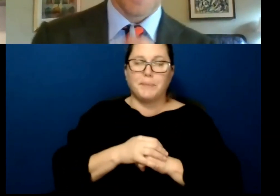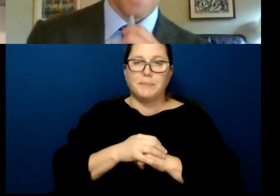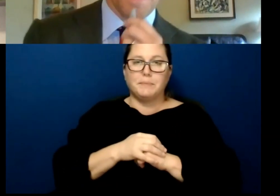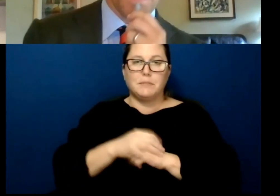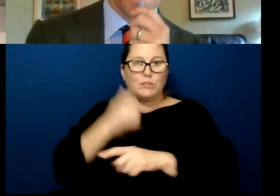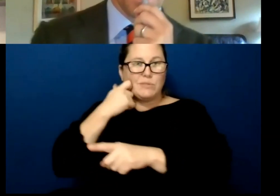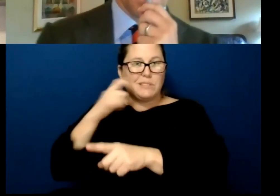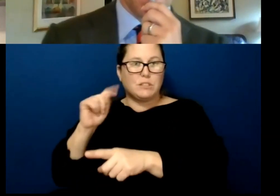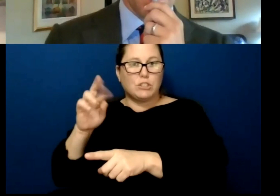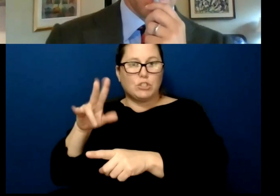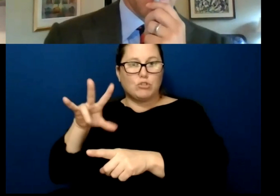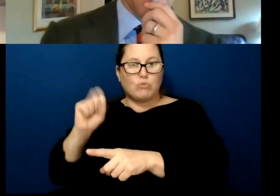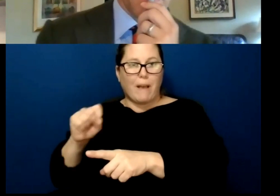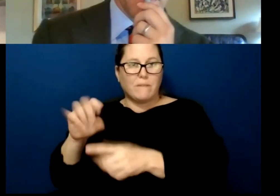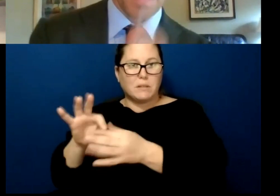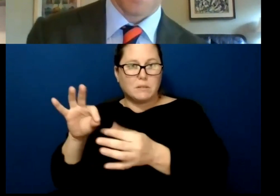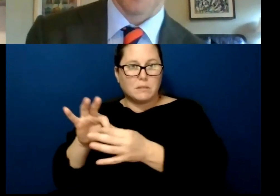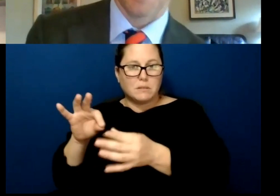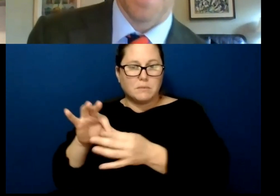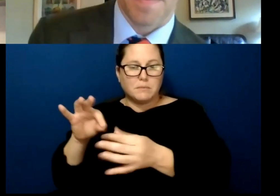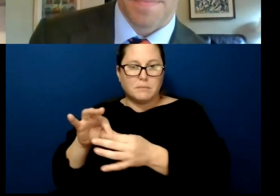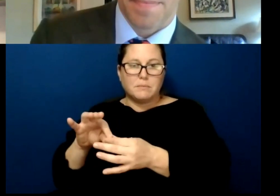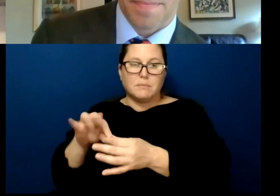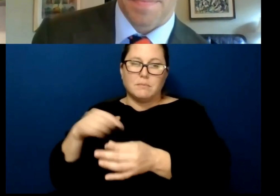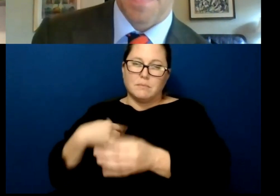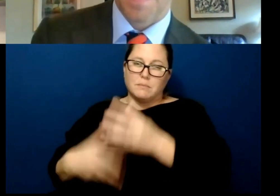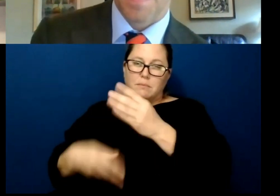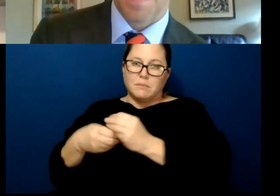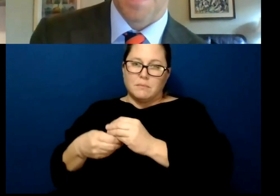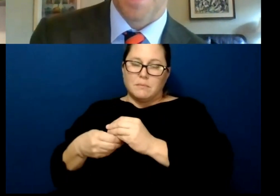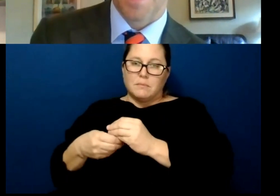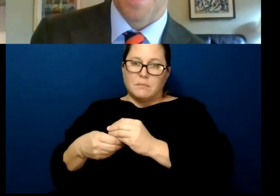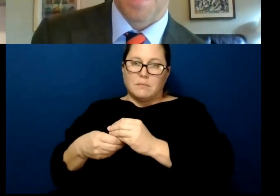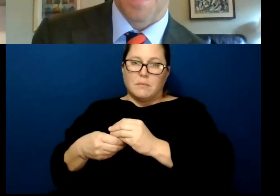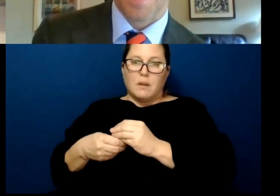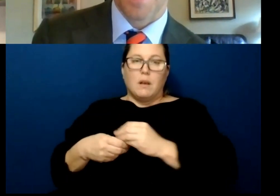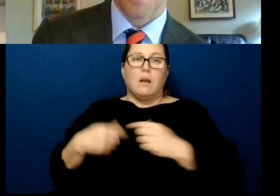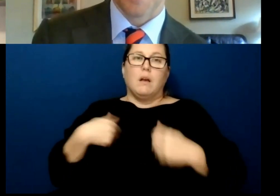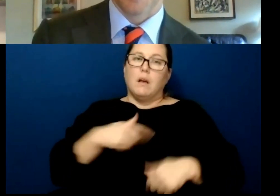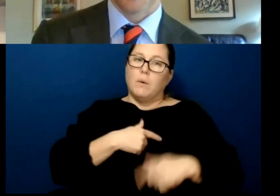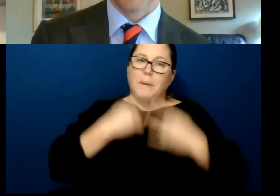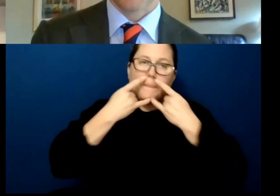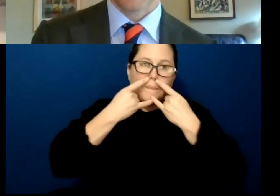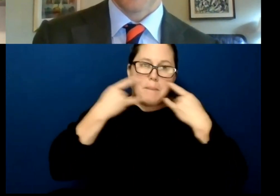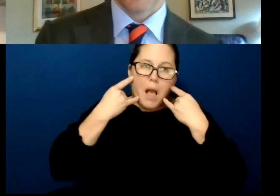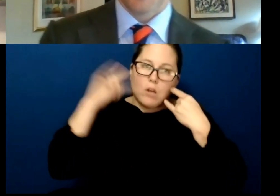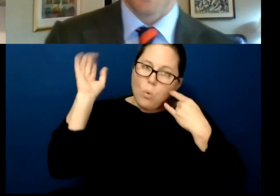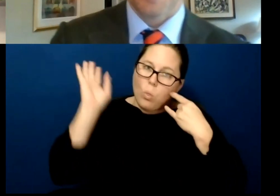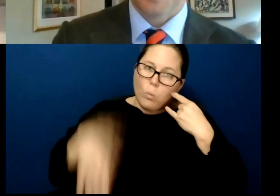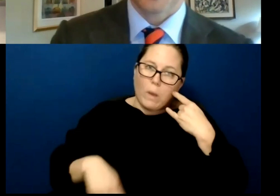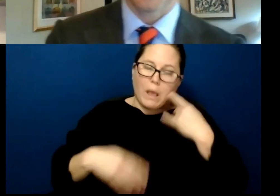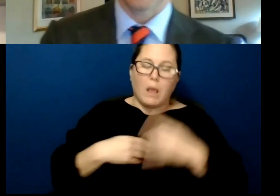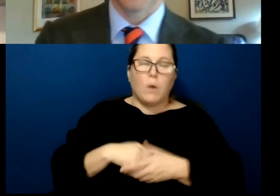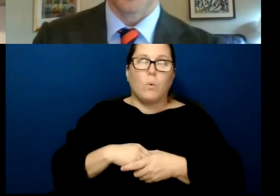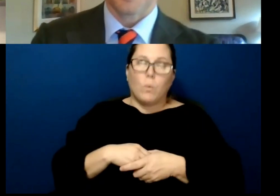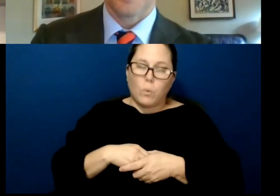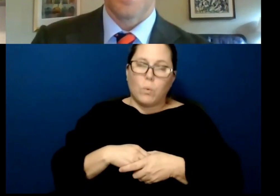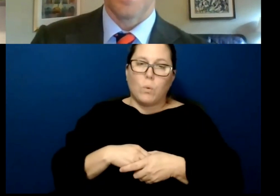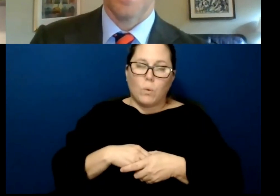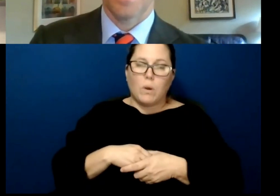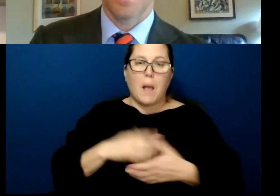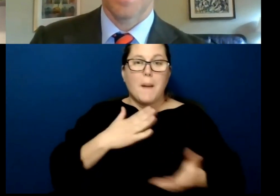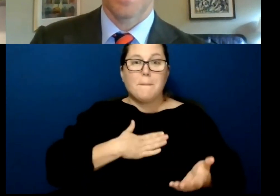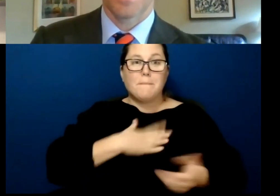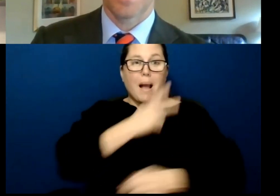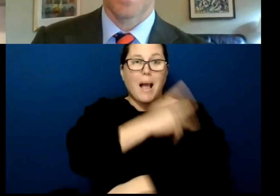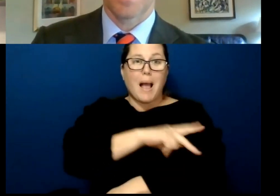Travis was saying, is that, you know, it's we're wearing masks all the time, and you know, I don't see my patients'